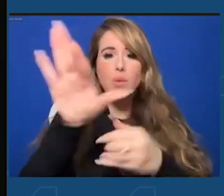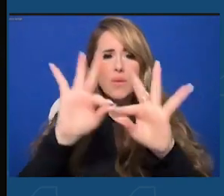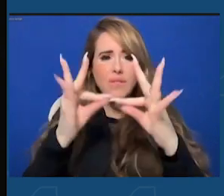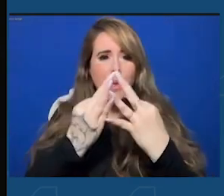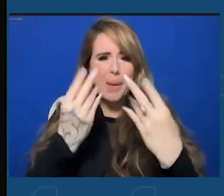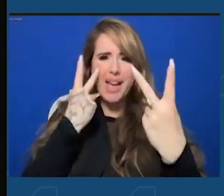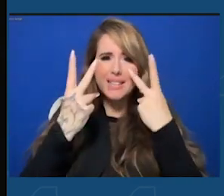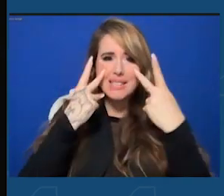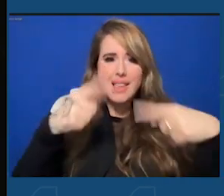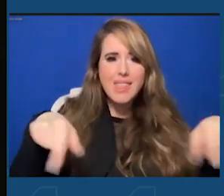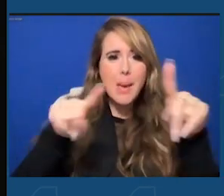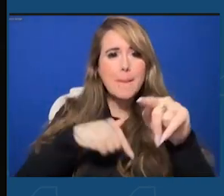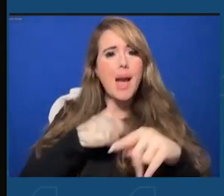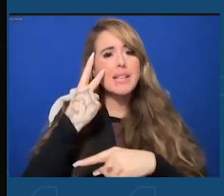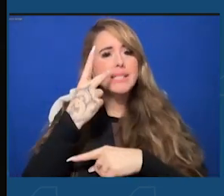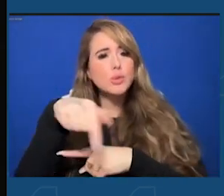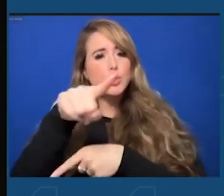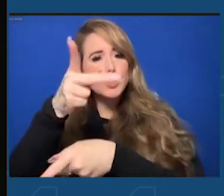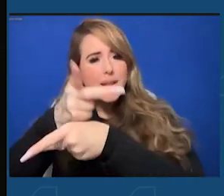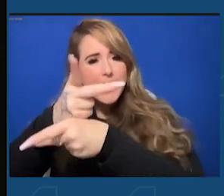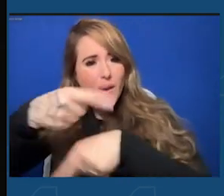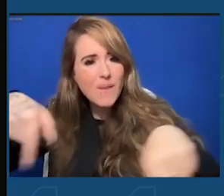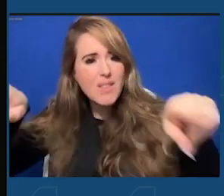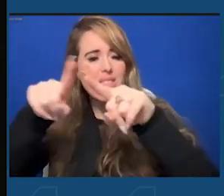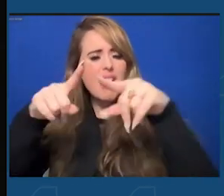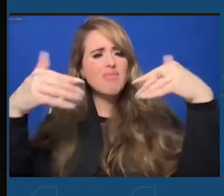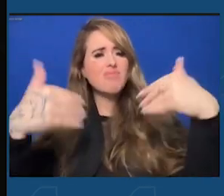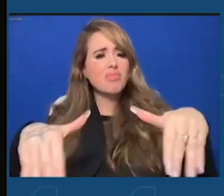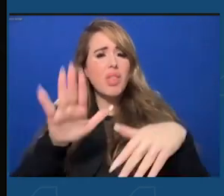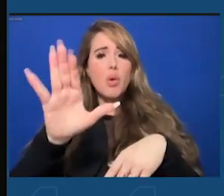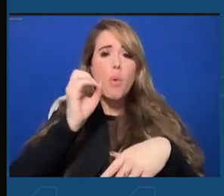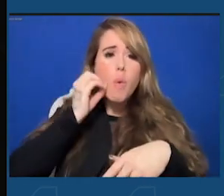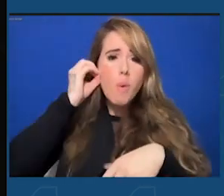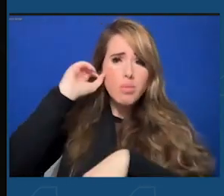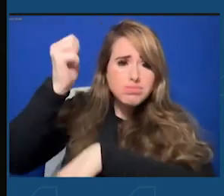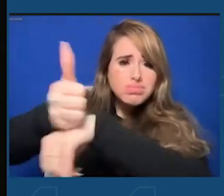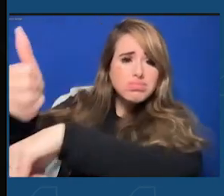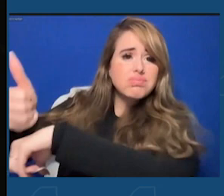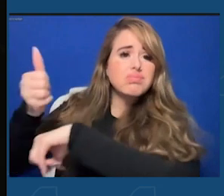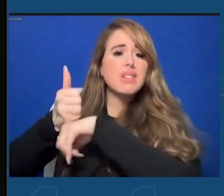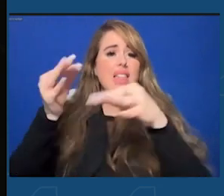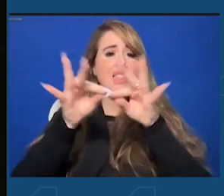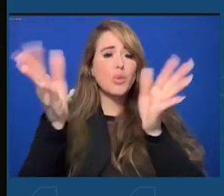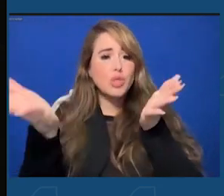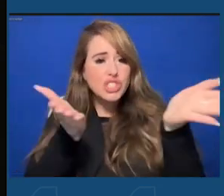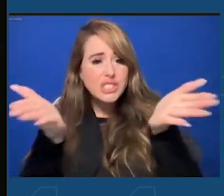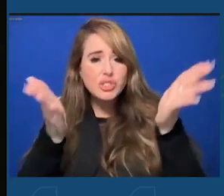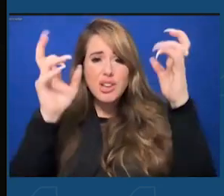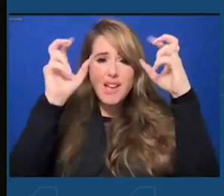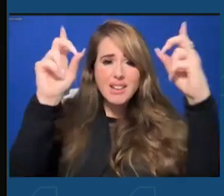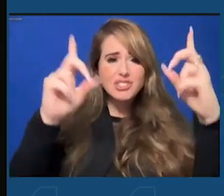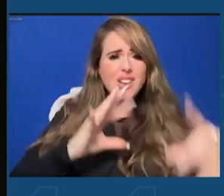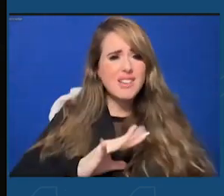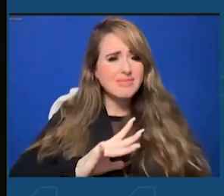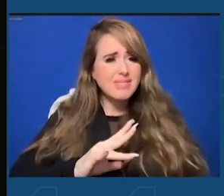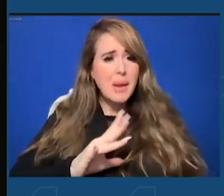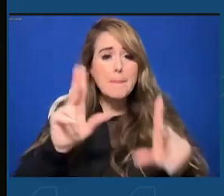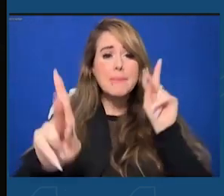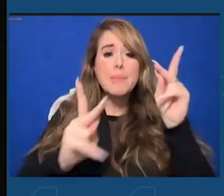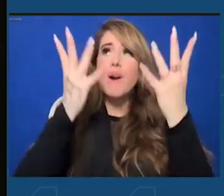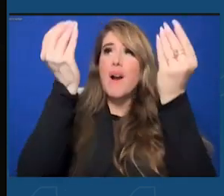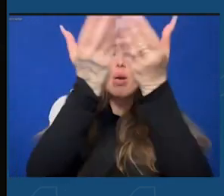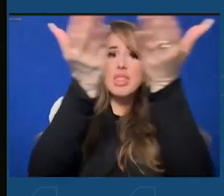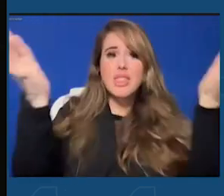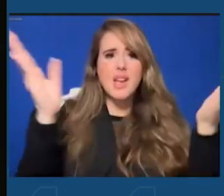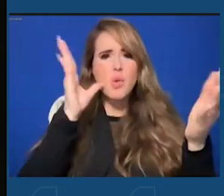you take care of them. The homes, the education, the language services. It's extraordinary if people out there would understand what